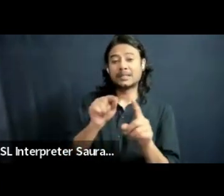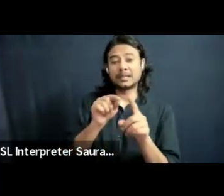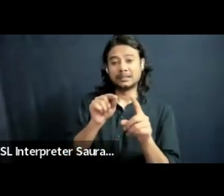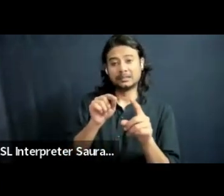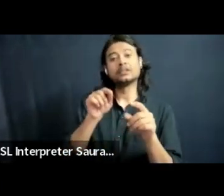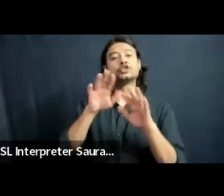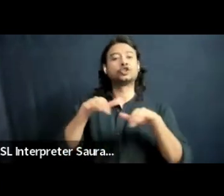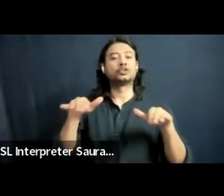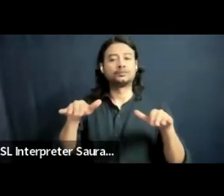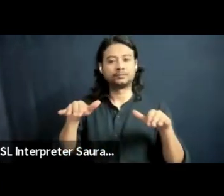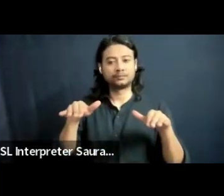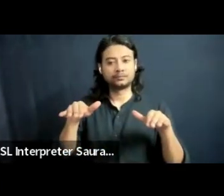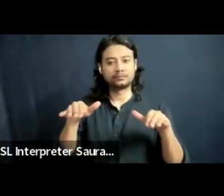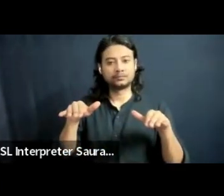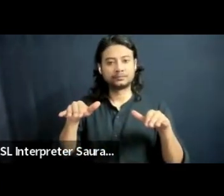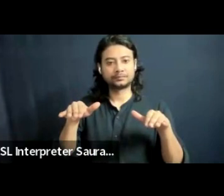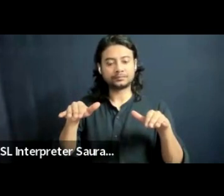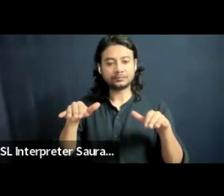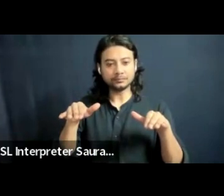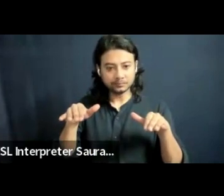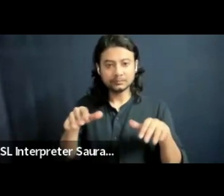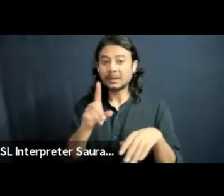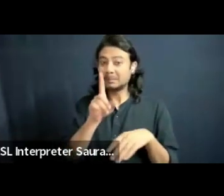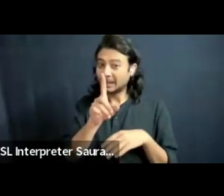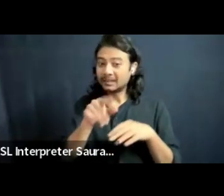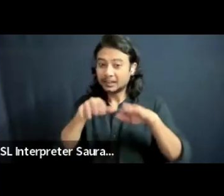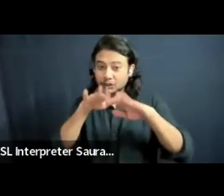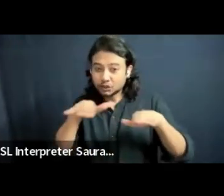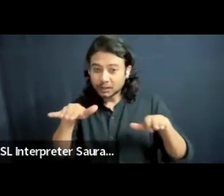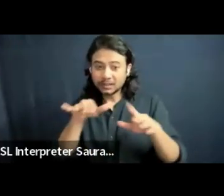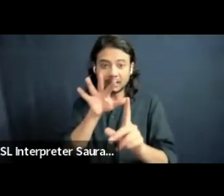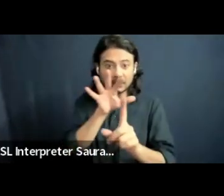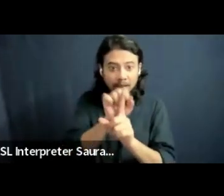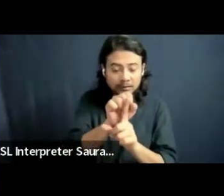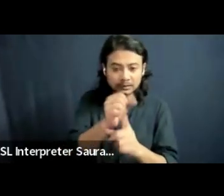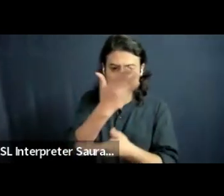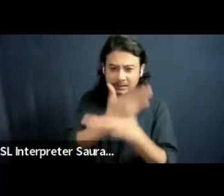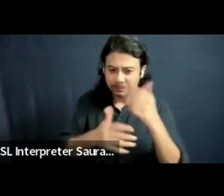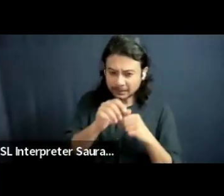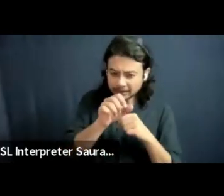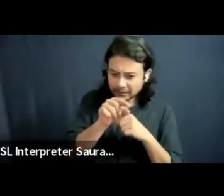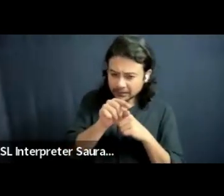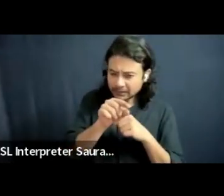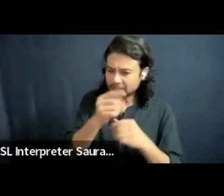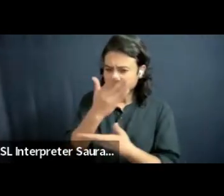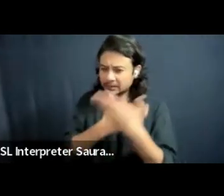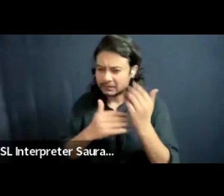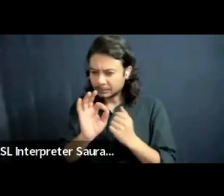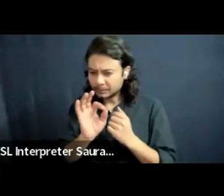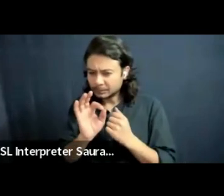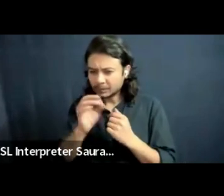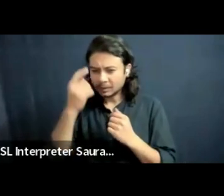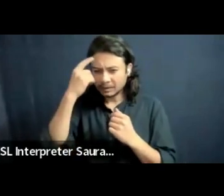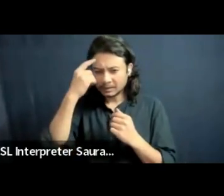in children is not always easy. Um, Many children who have disabilities or developmental